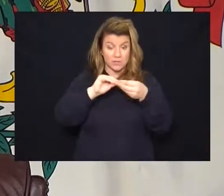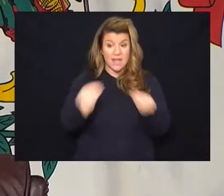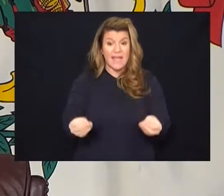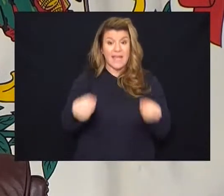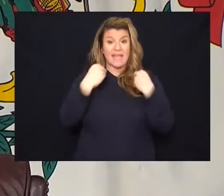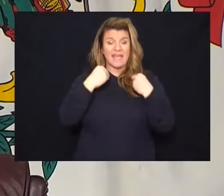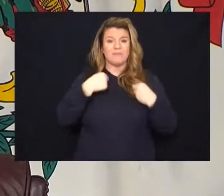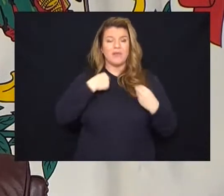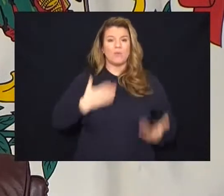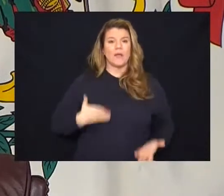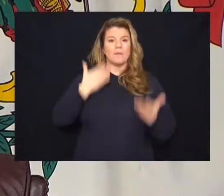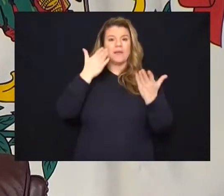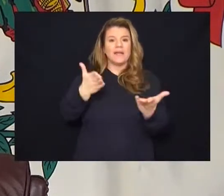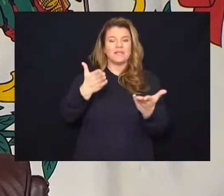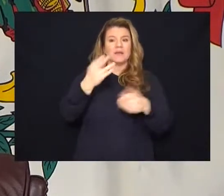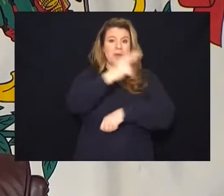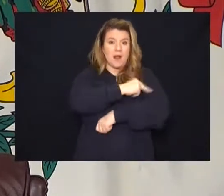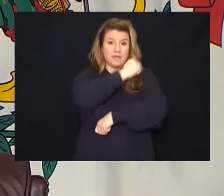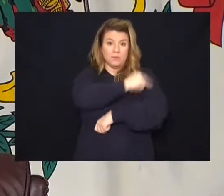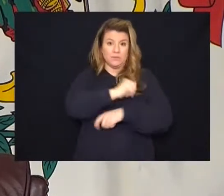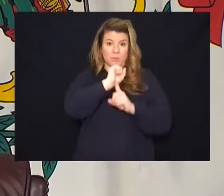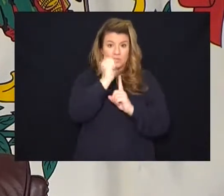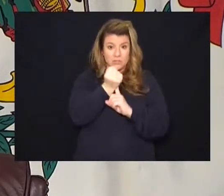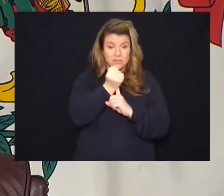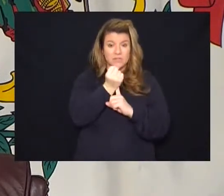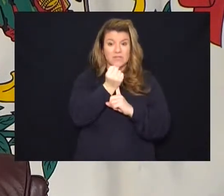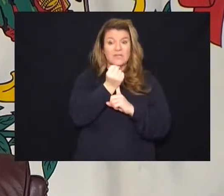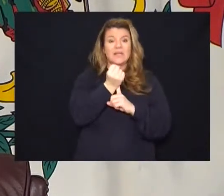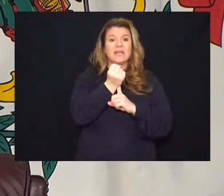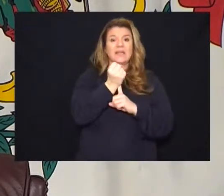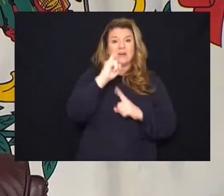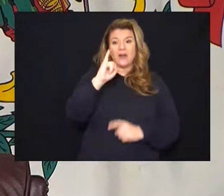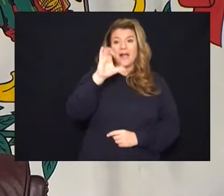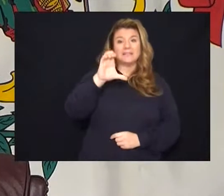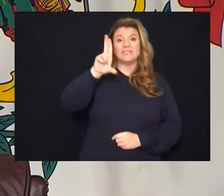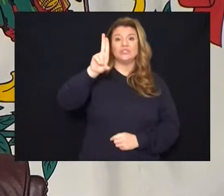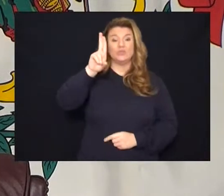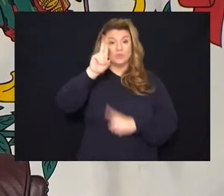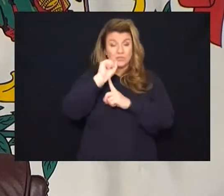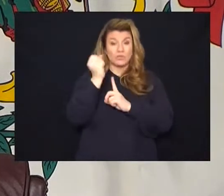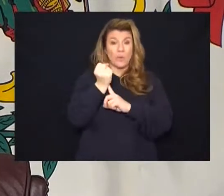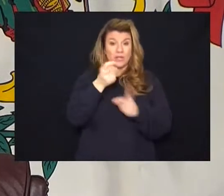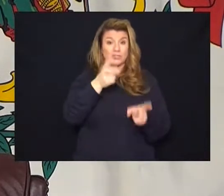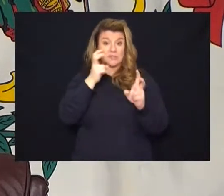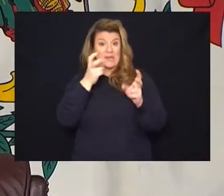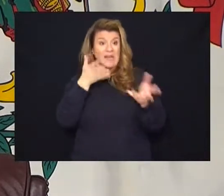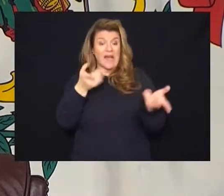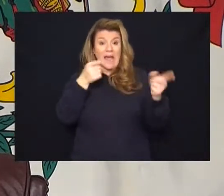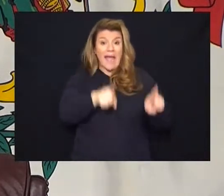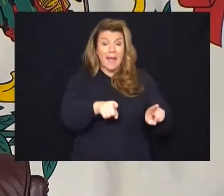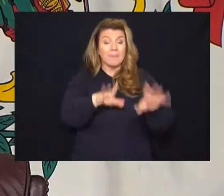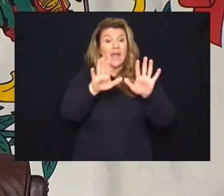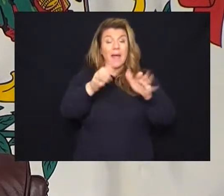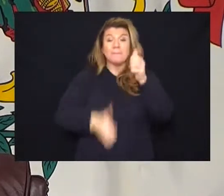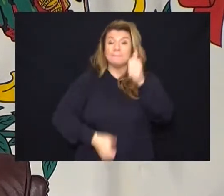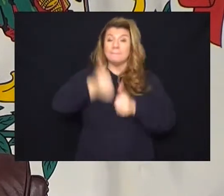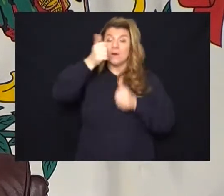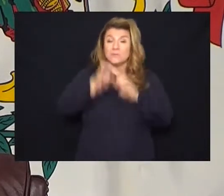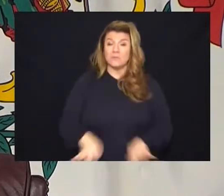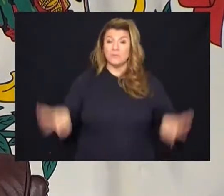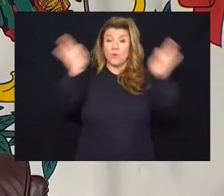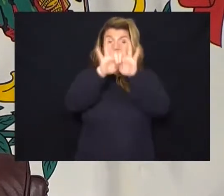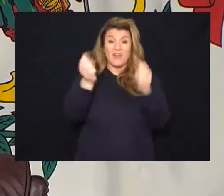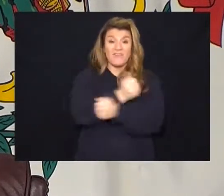with recommendations about our hospitals and our critical care infrastructure. The bottom line of the whole thing